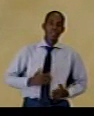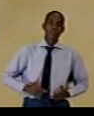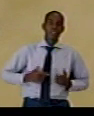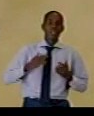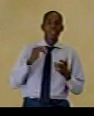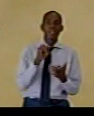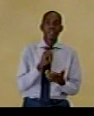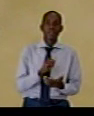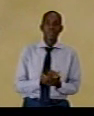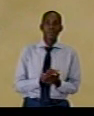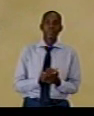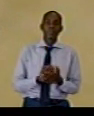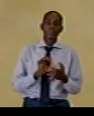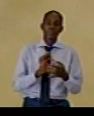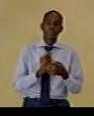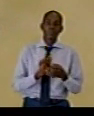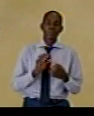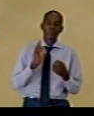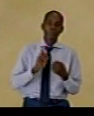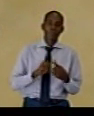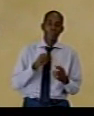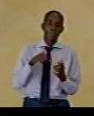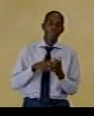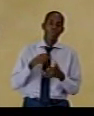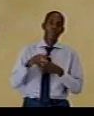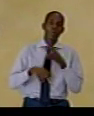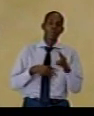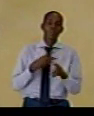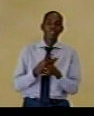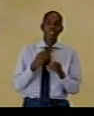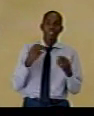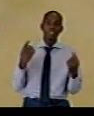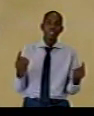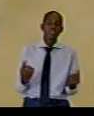life that belongs to this world of